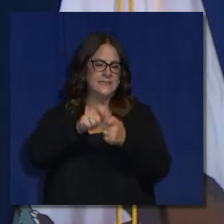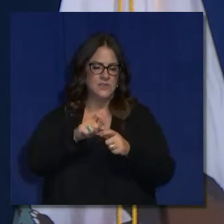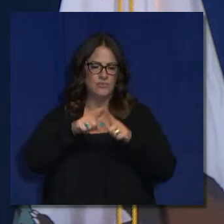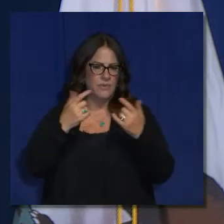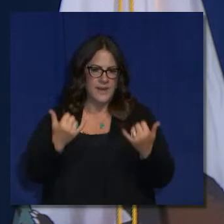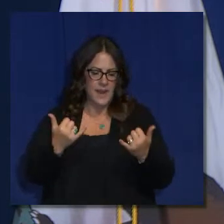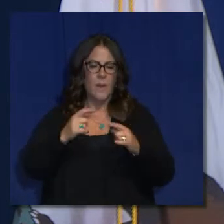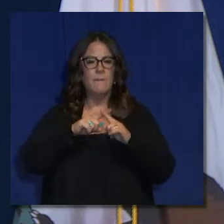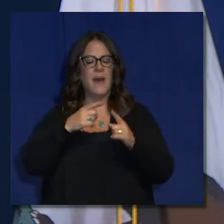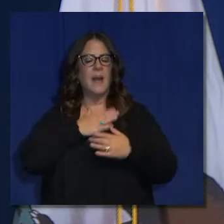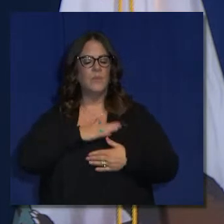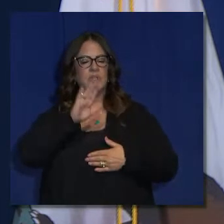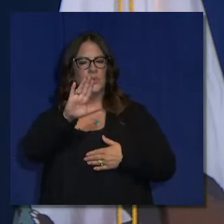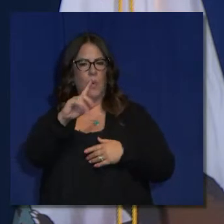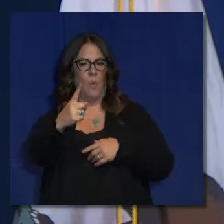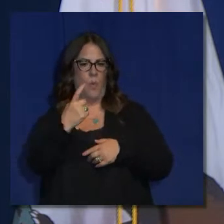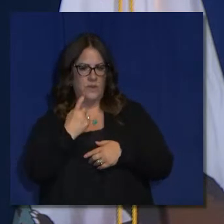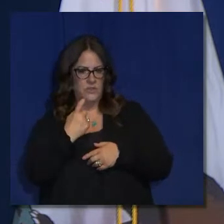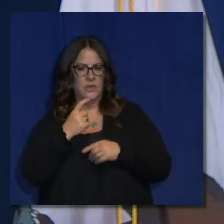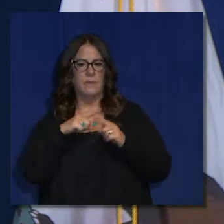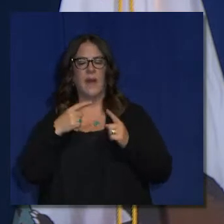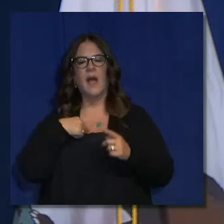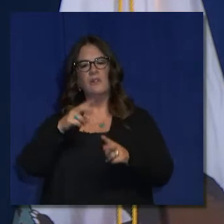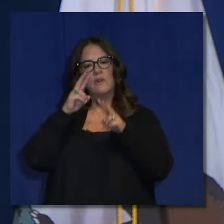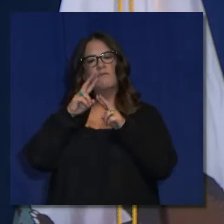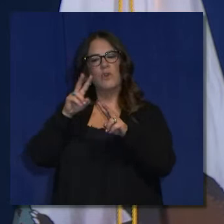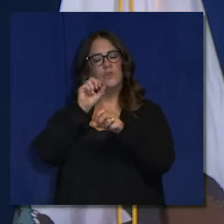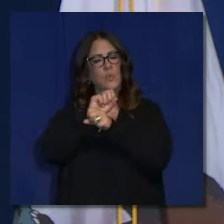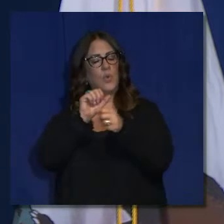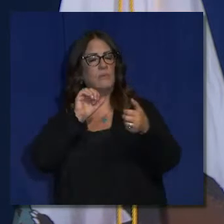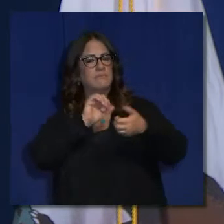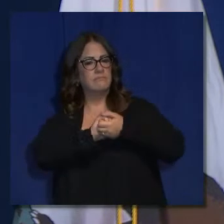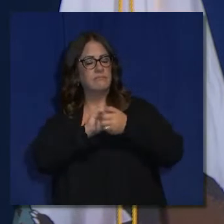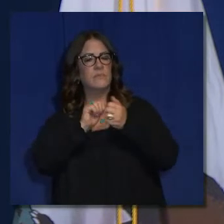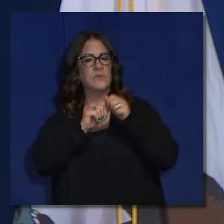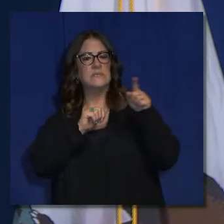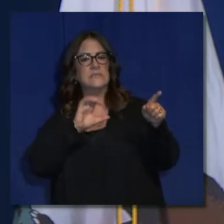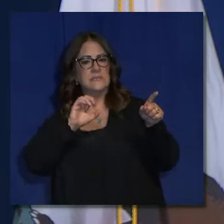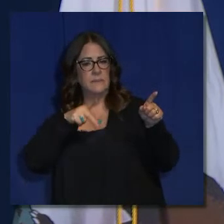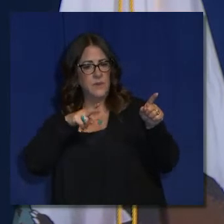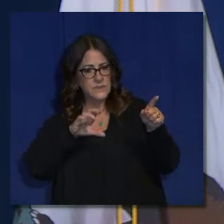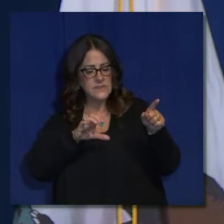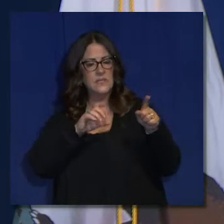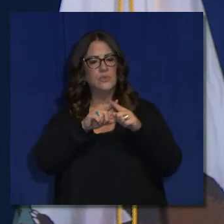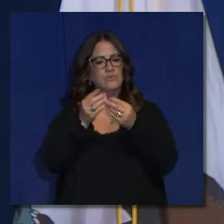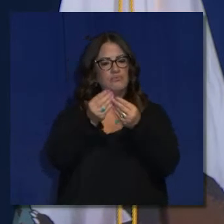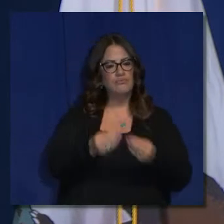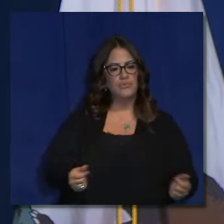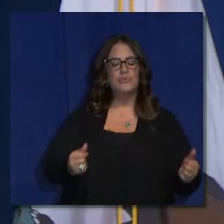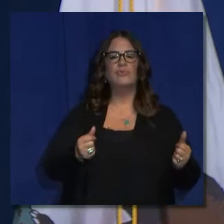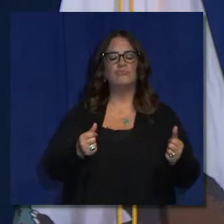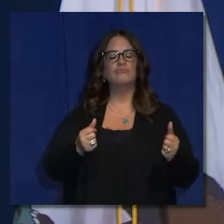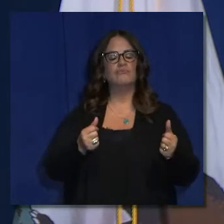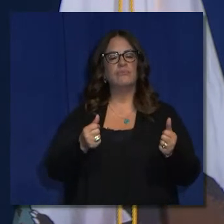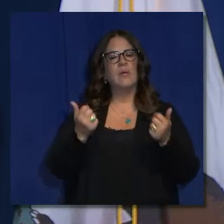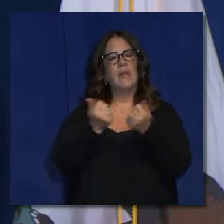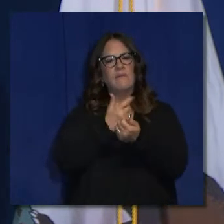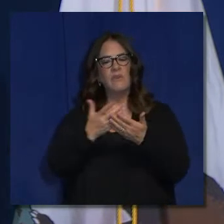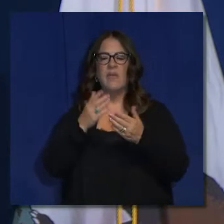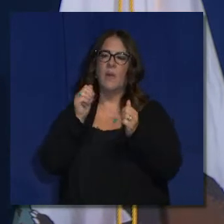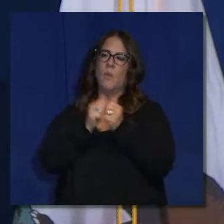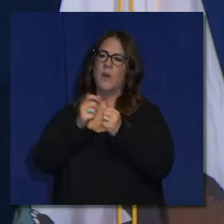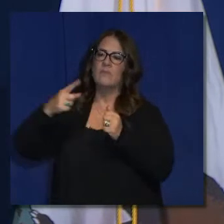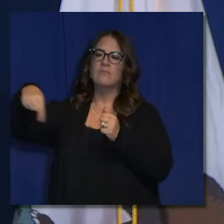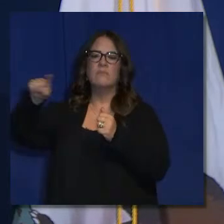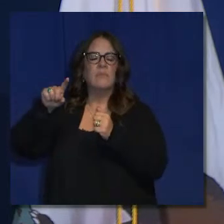point in your question, we look forward to working with, as we have, advocates in this space